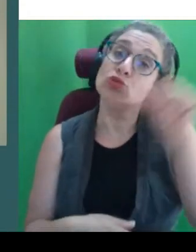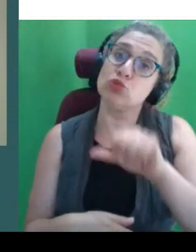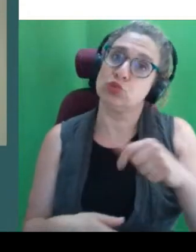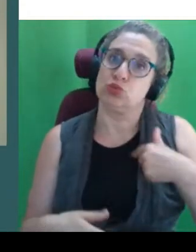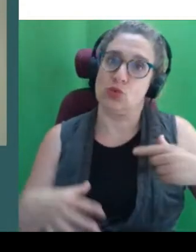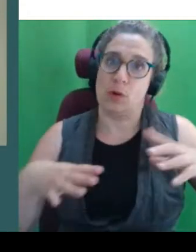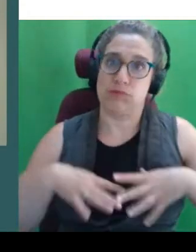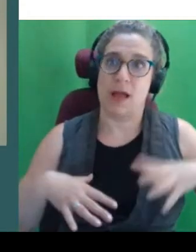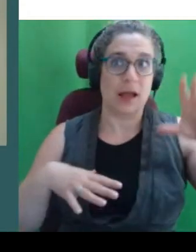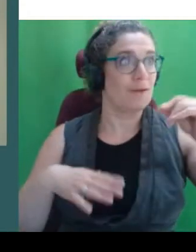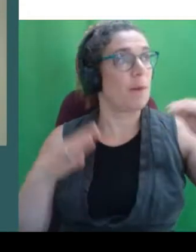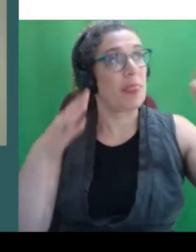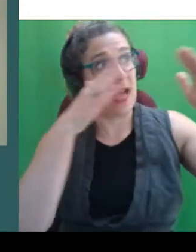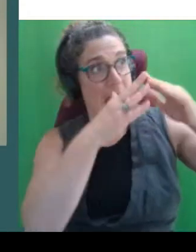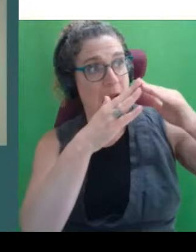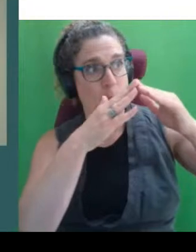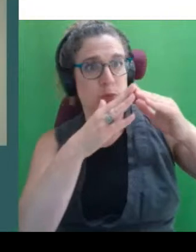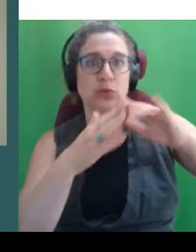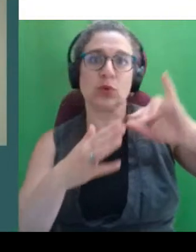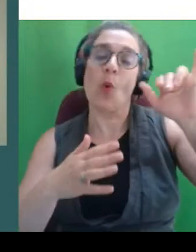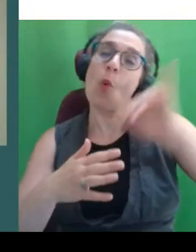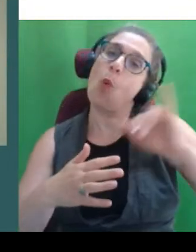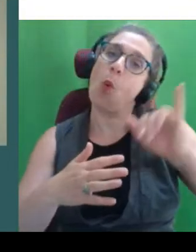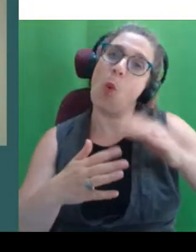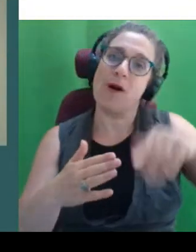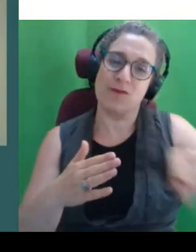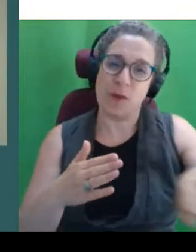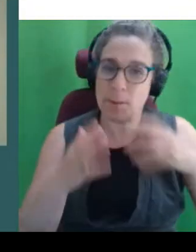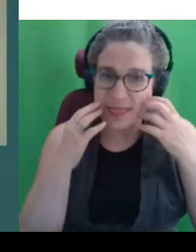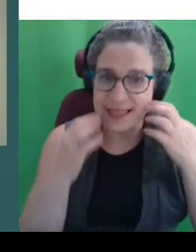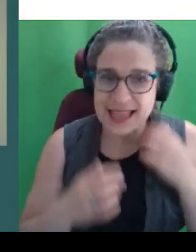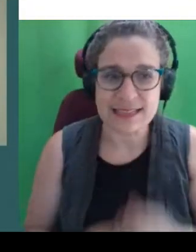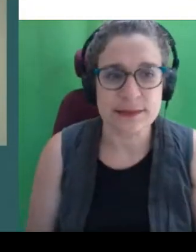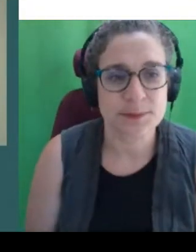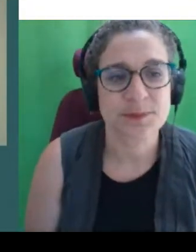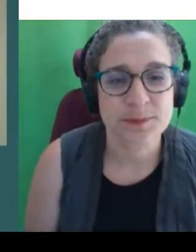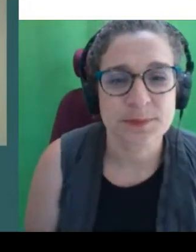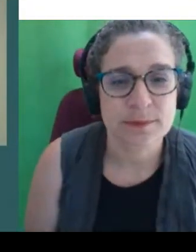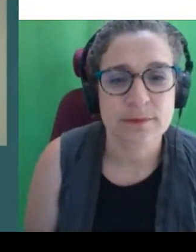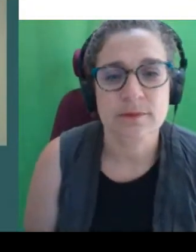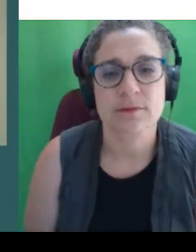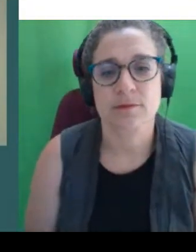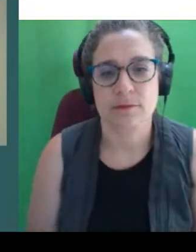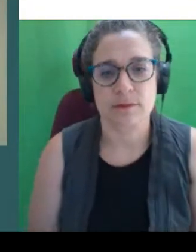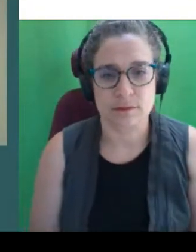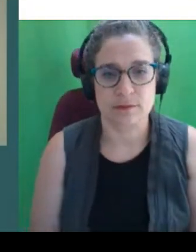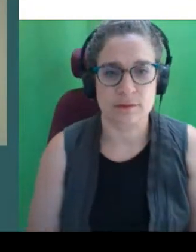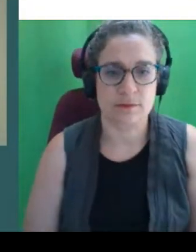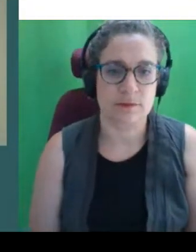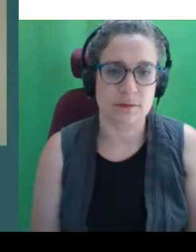than the cat being removed from the house? It's kind of a three-part question. Yeah, and they're all really